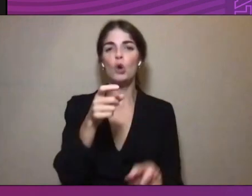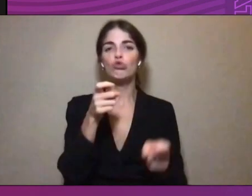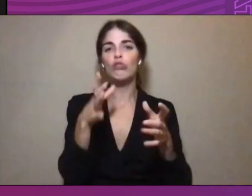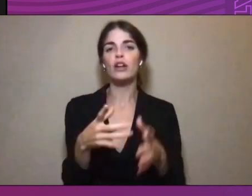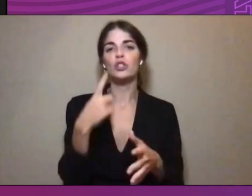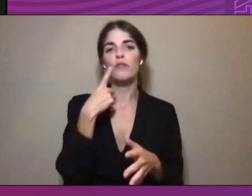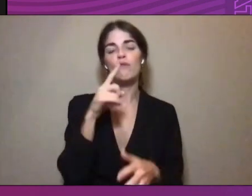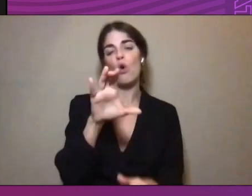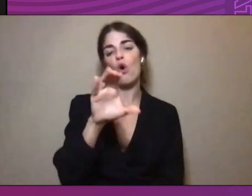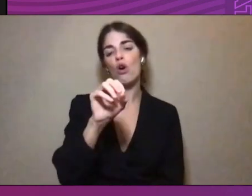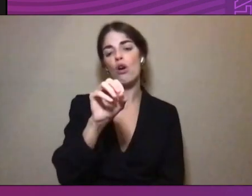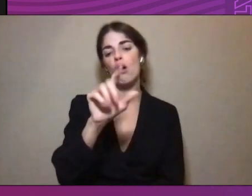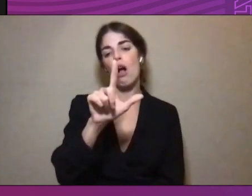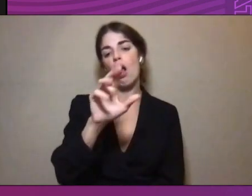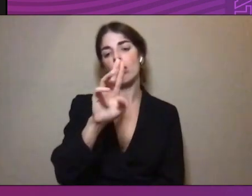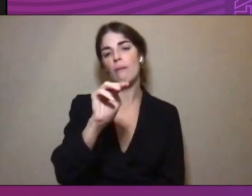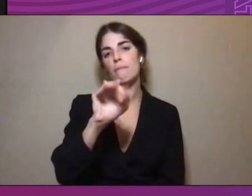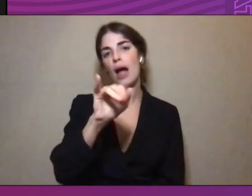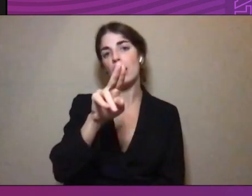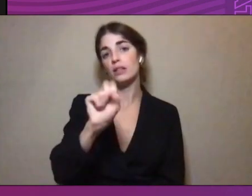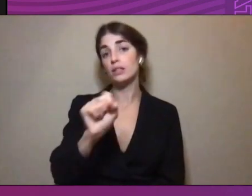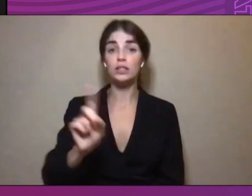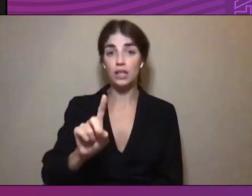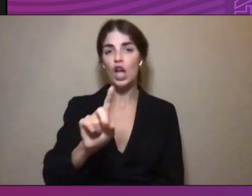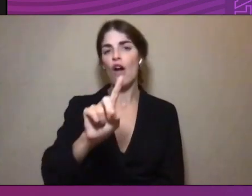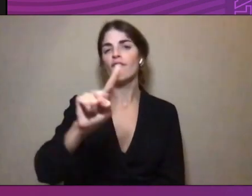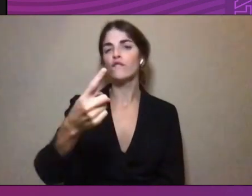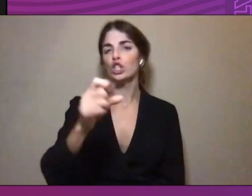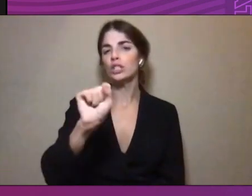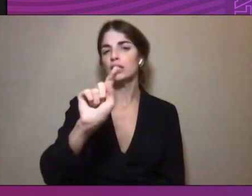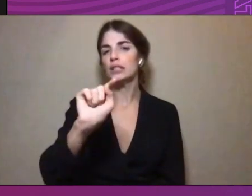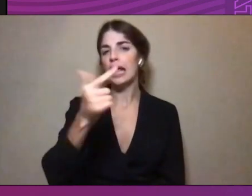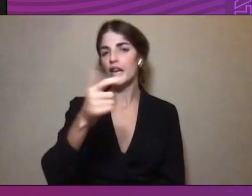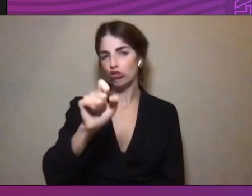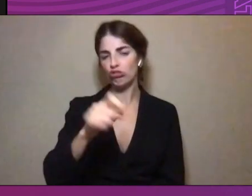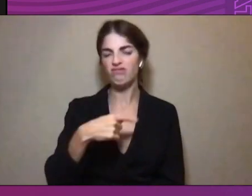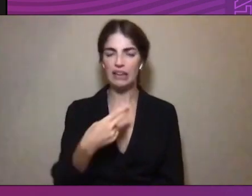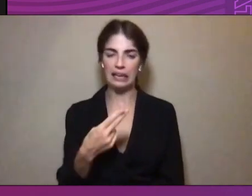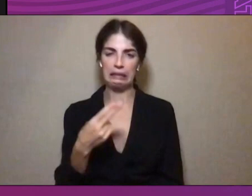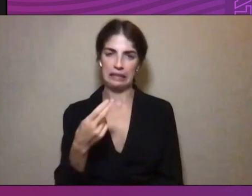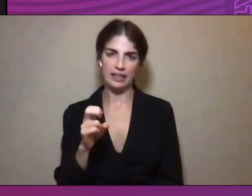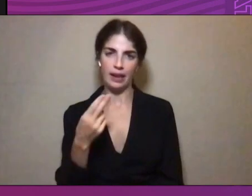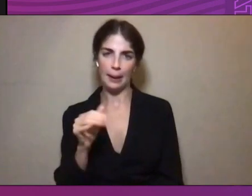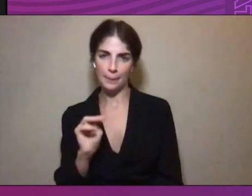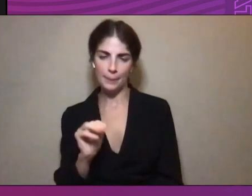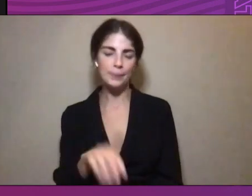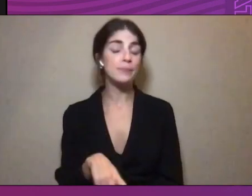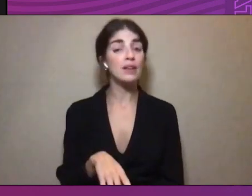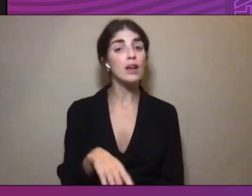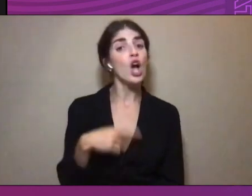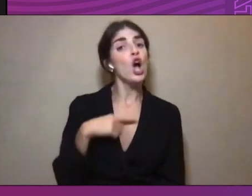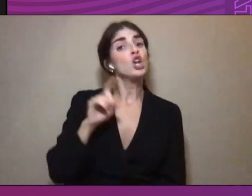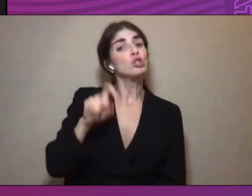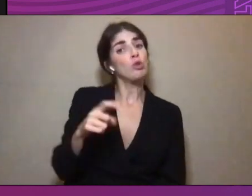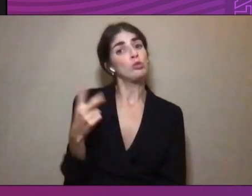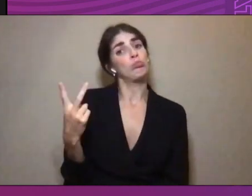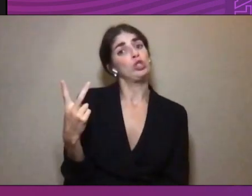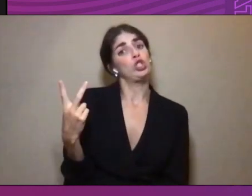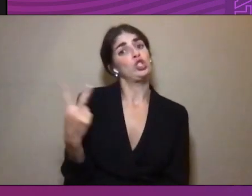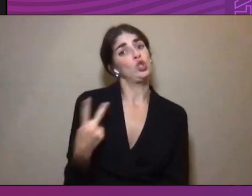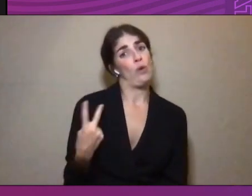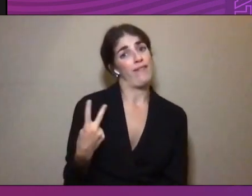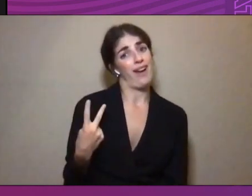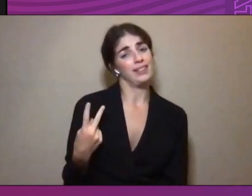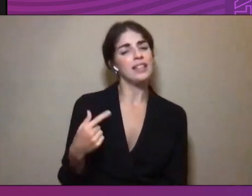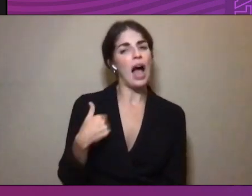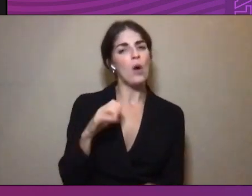Columbinus at First Stage. My pronouns are he, him, his. Since there were supposed to be two of us here, I'm going to steal an extra word and